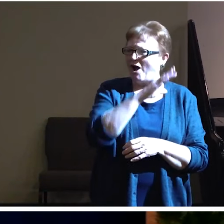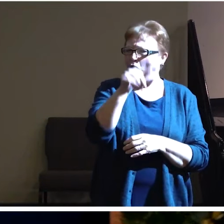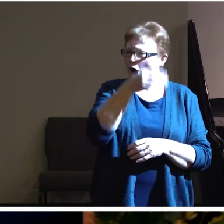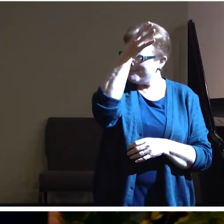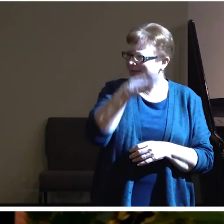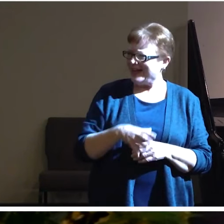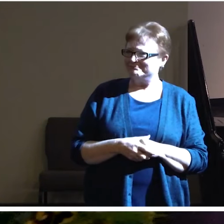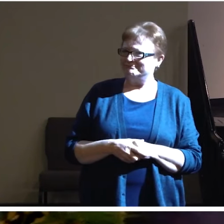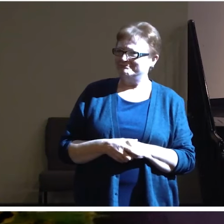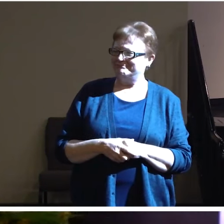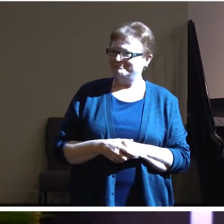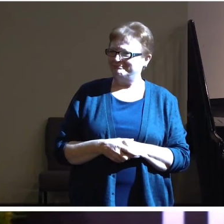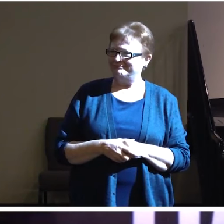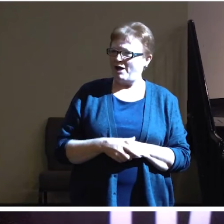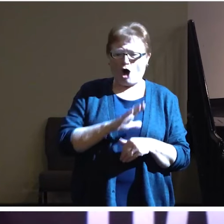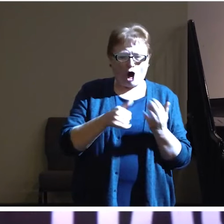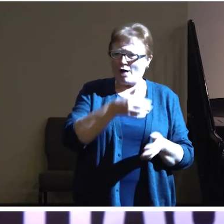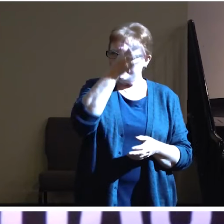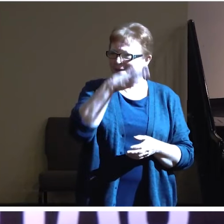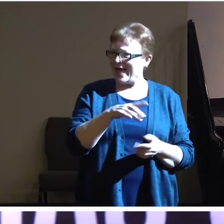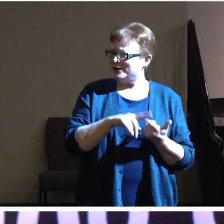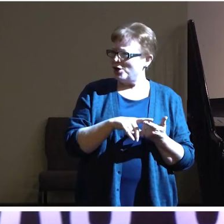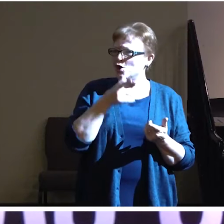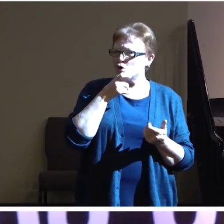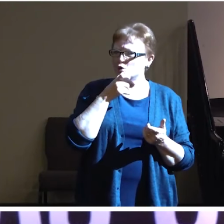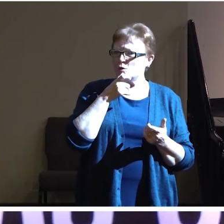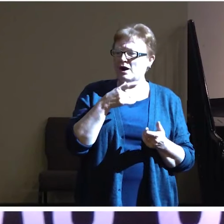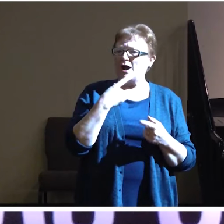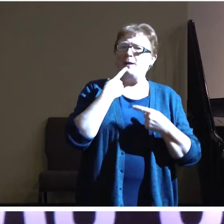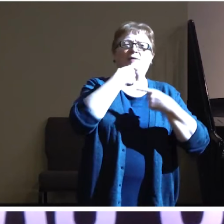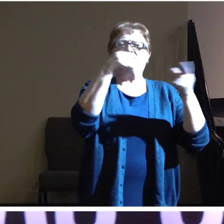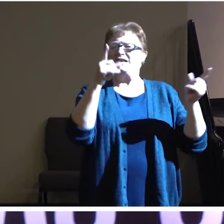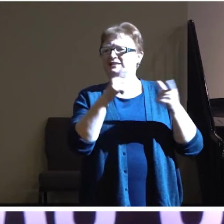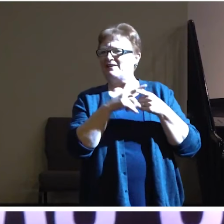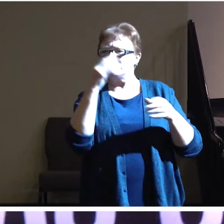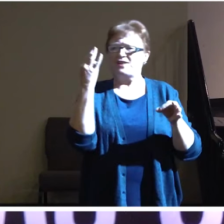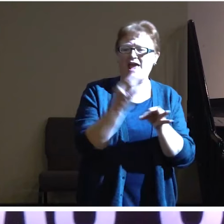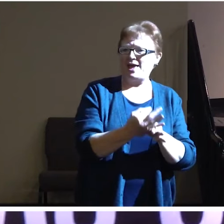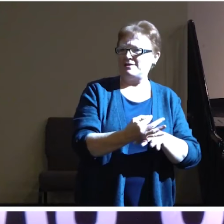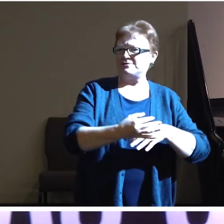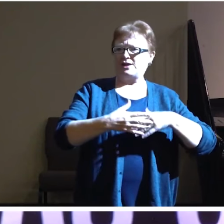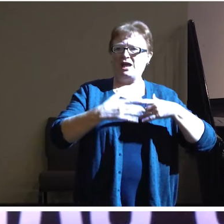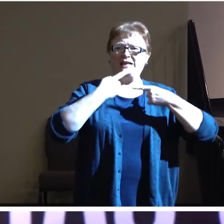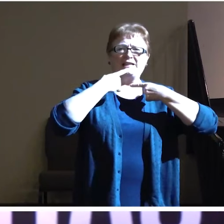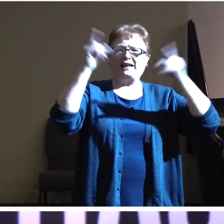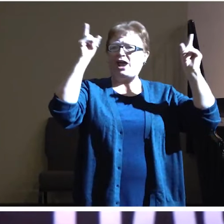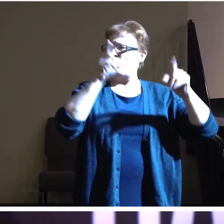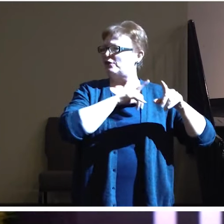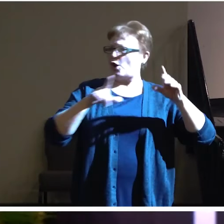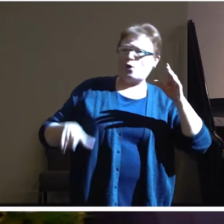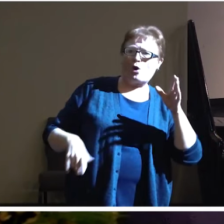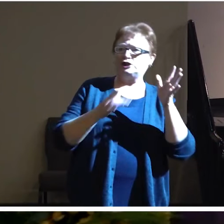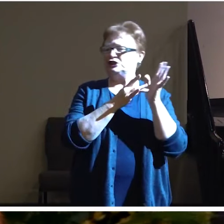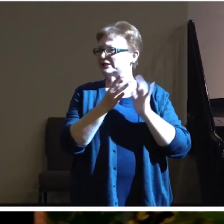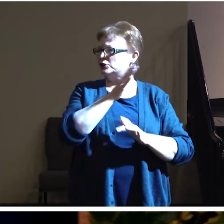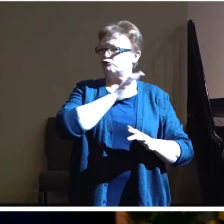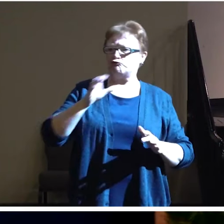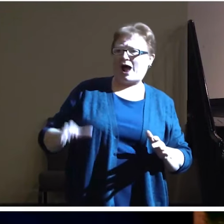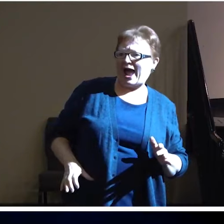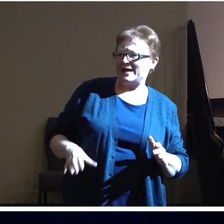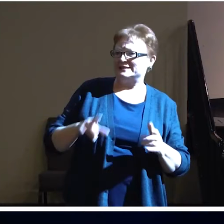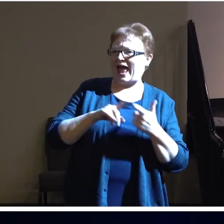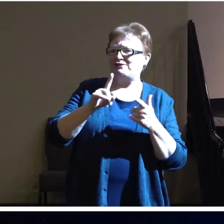all men who were professing faith, who were declaring the Lordship of Jesus Christ